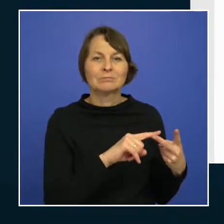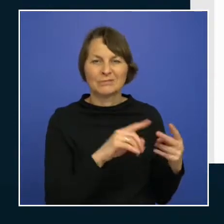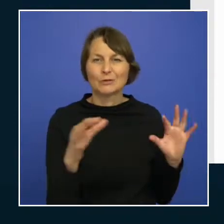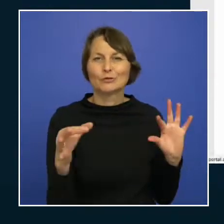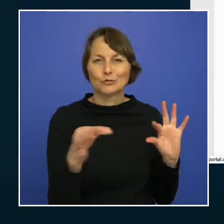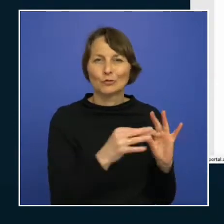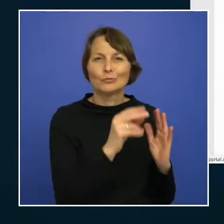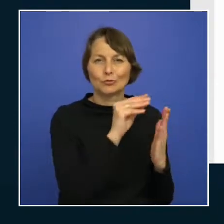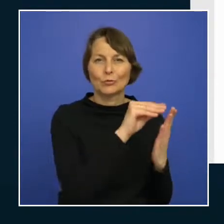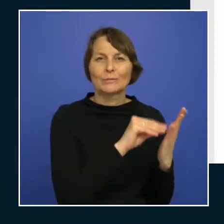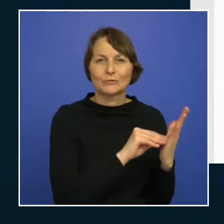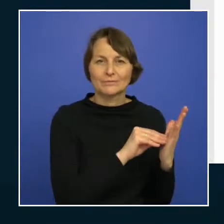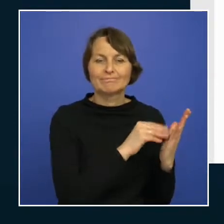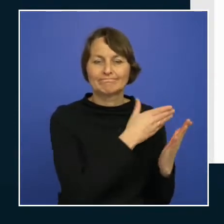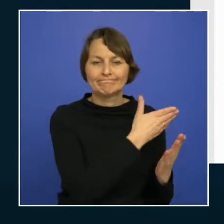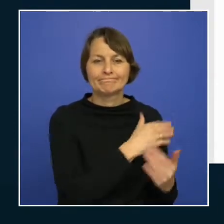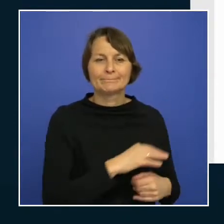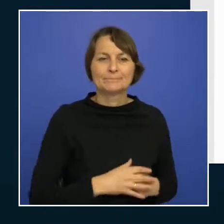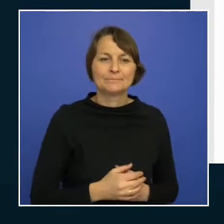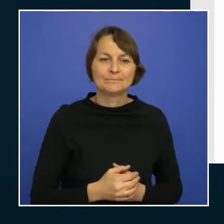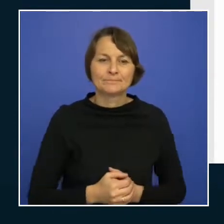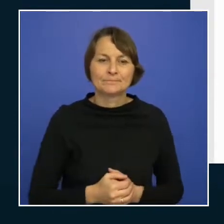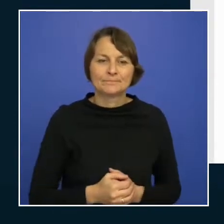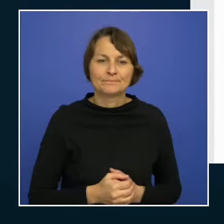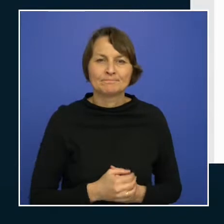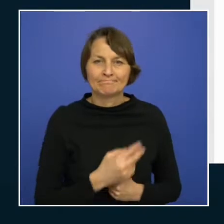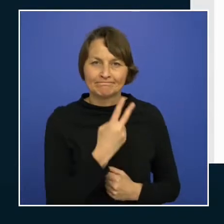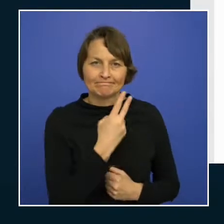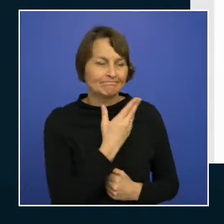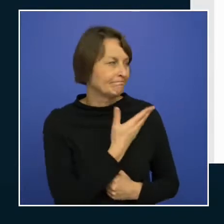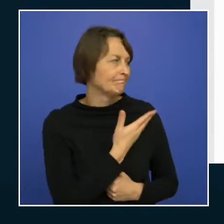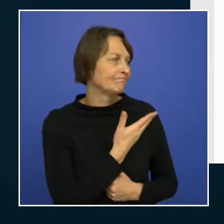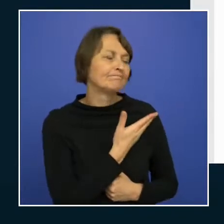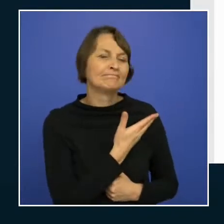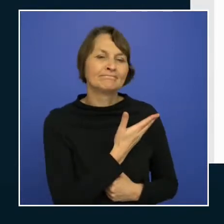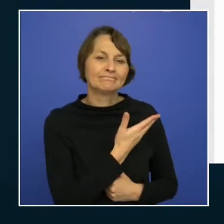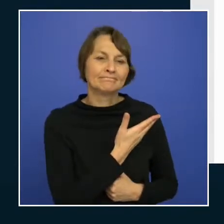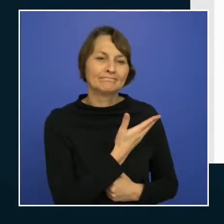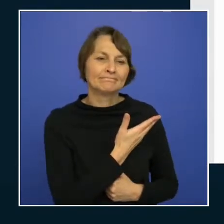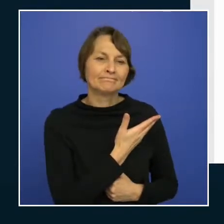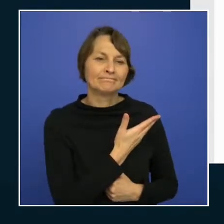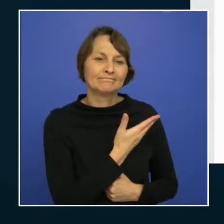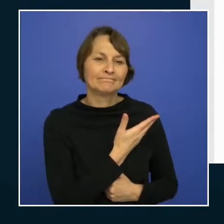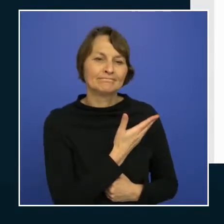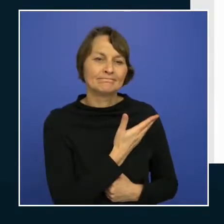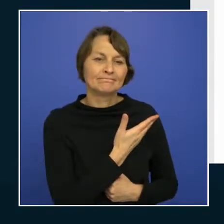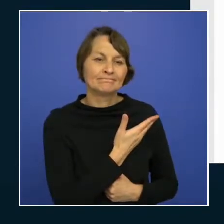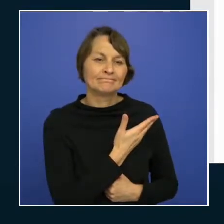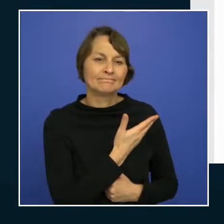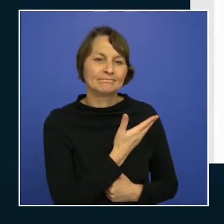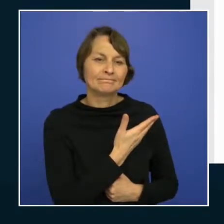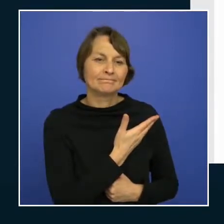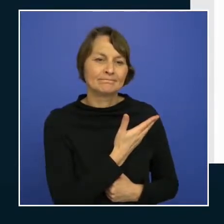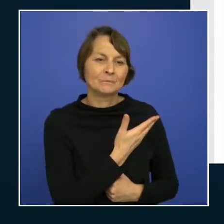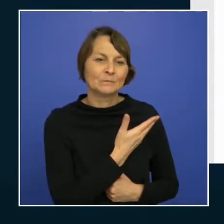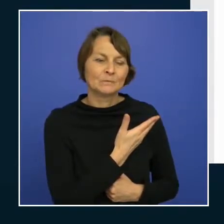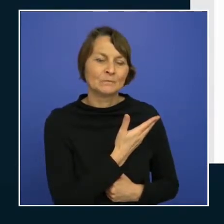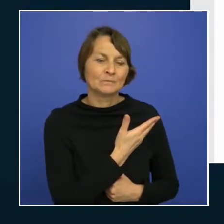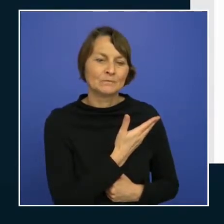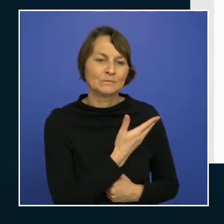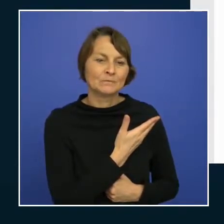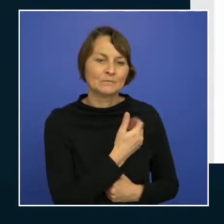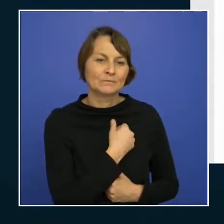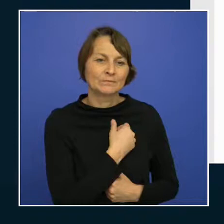itself. And if I look at the platform, I've got a platform management group with a management group, and inside I